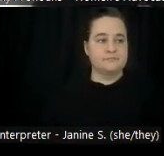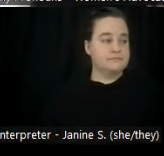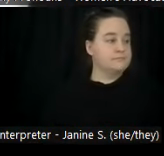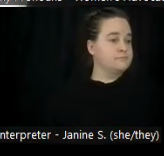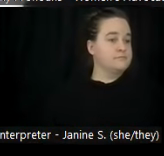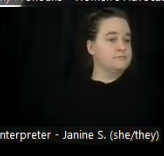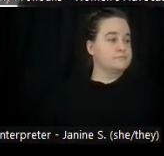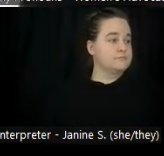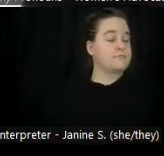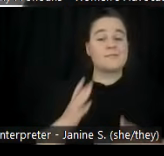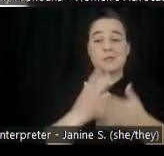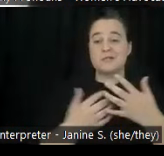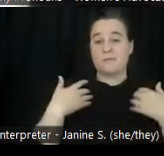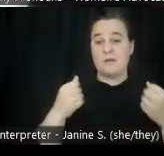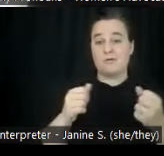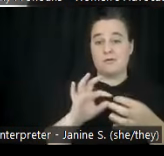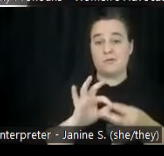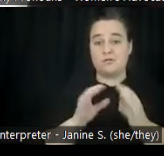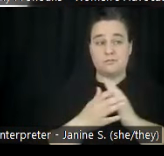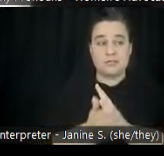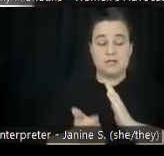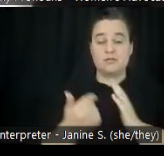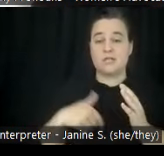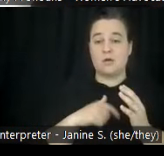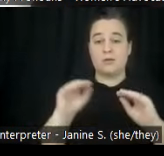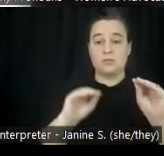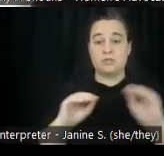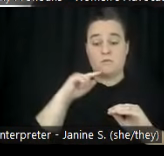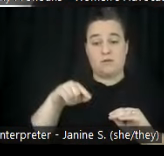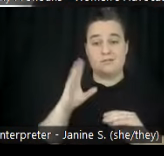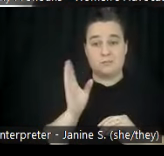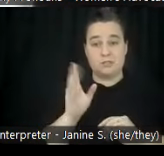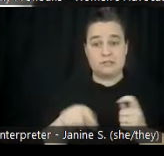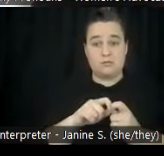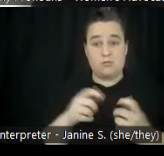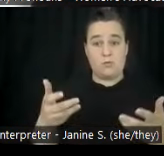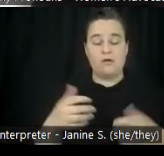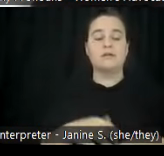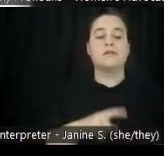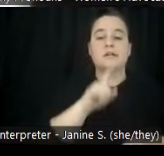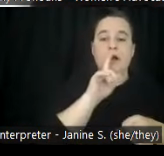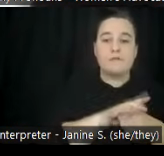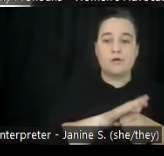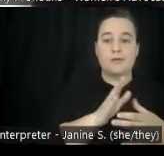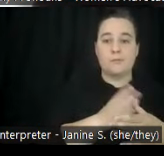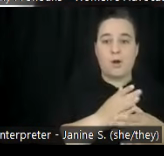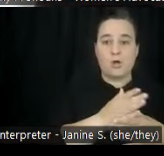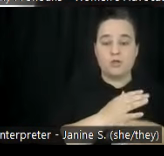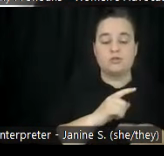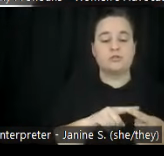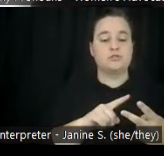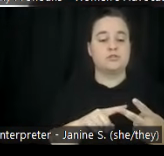So some healthy relationship skills that we put together for this presentation include affirming a partner,